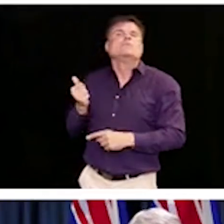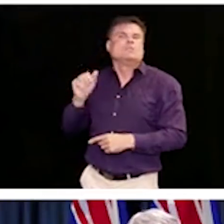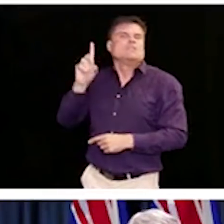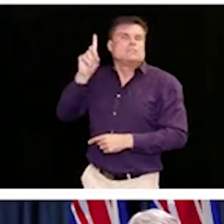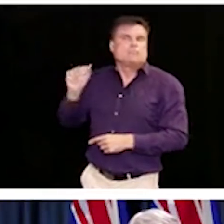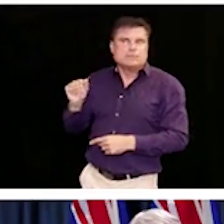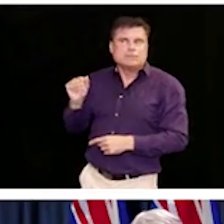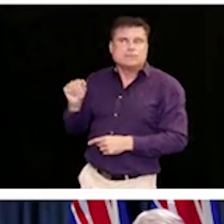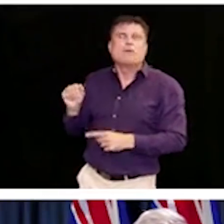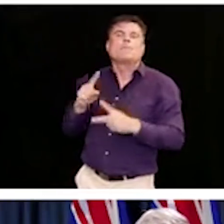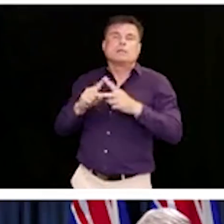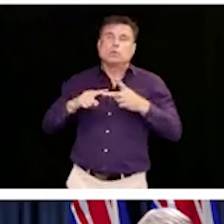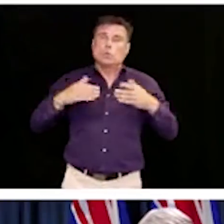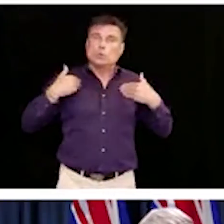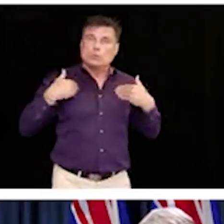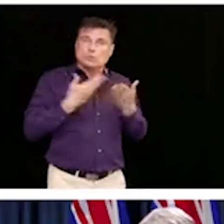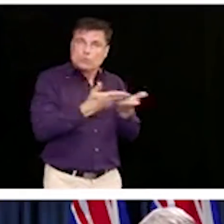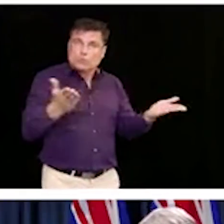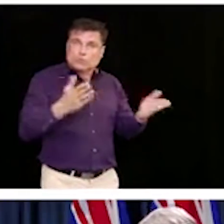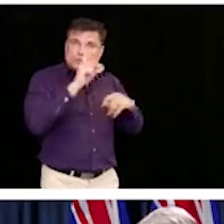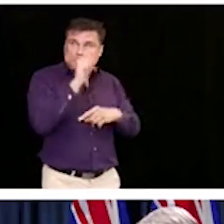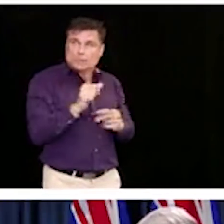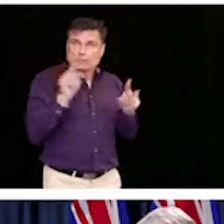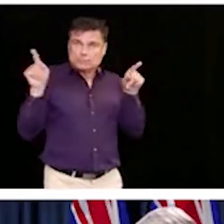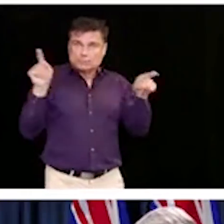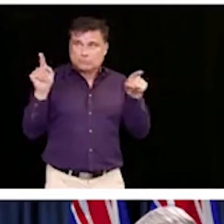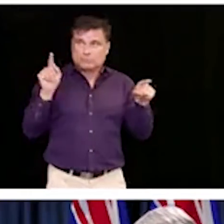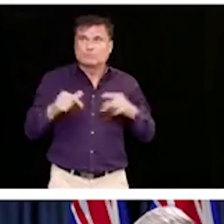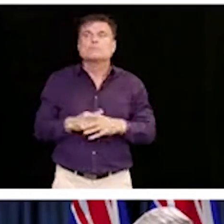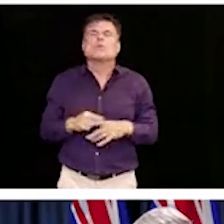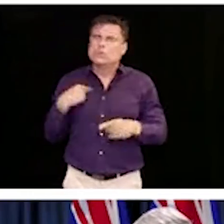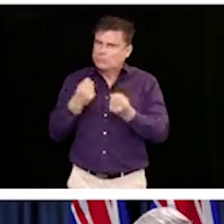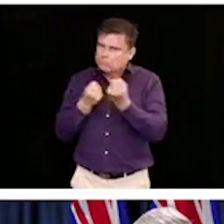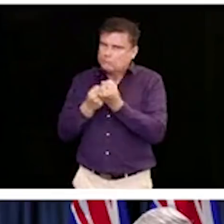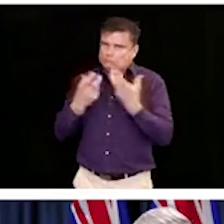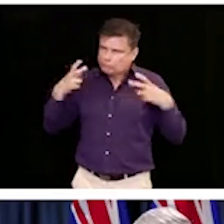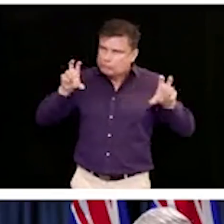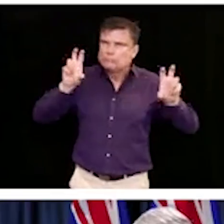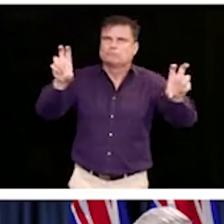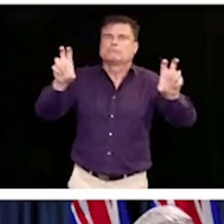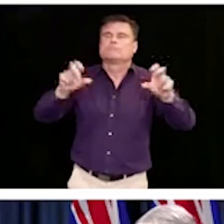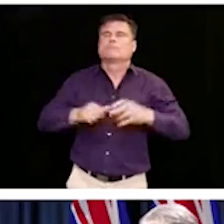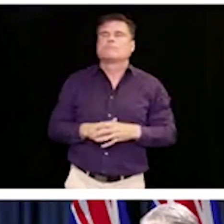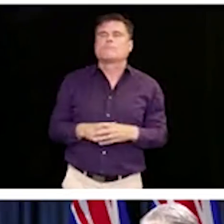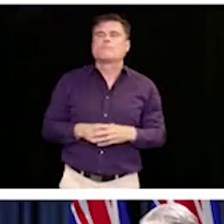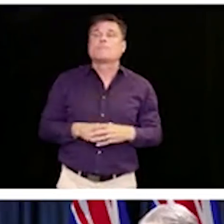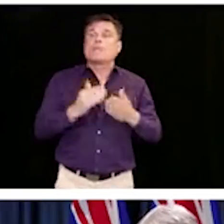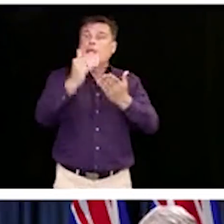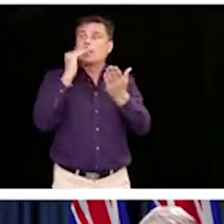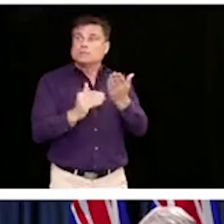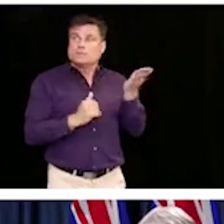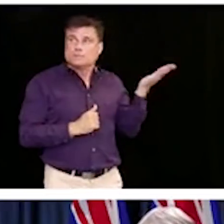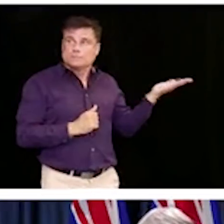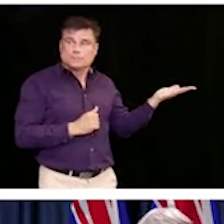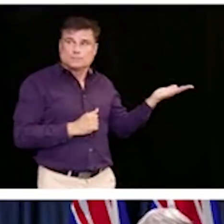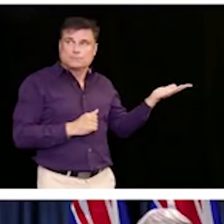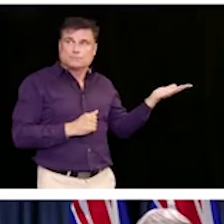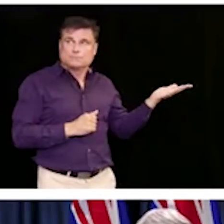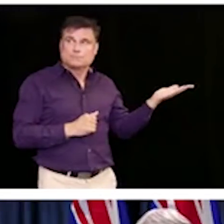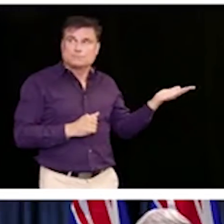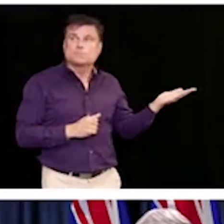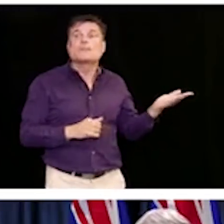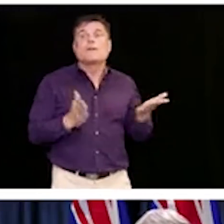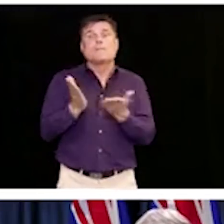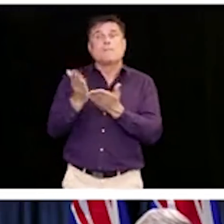support youth and children receiving provincial supports. Next slide. So now looking at financial